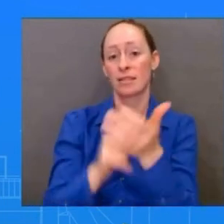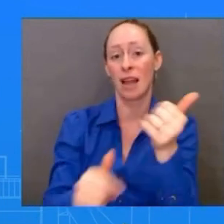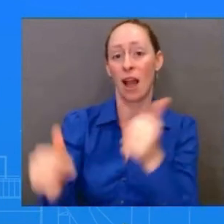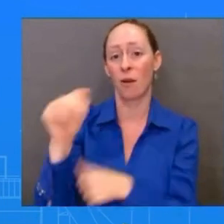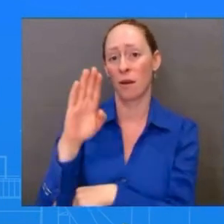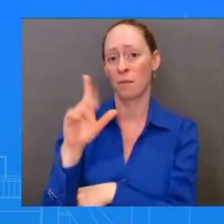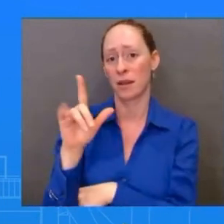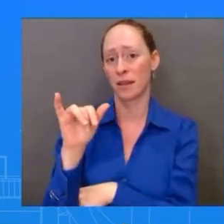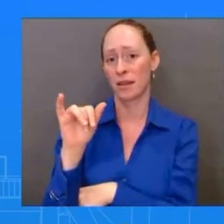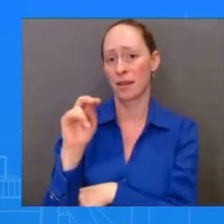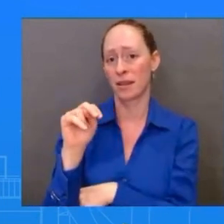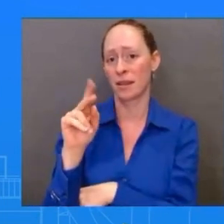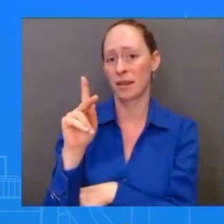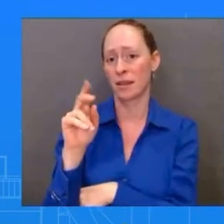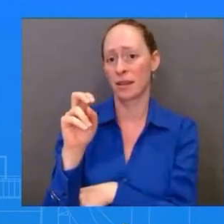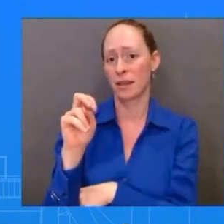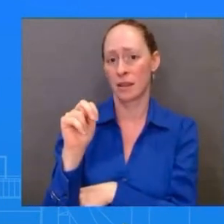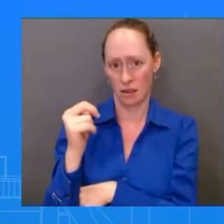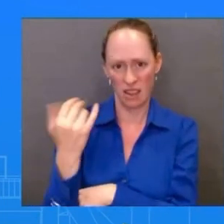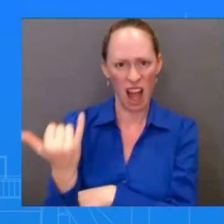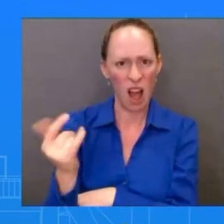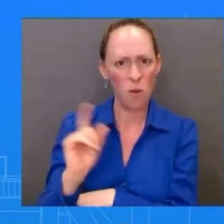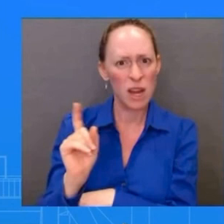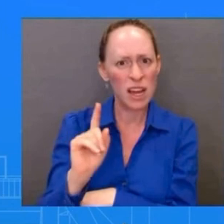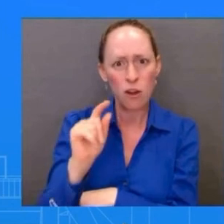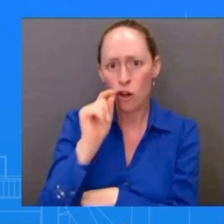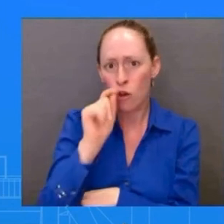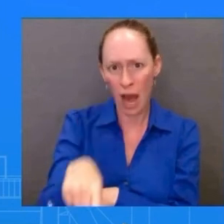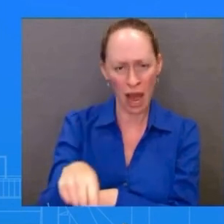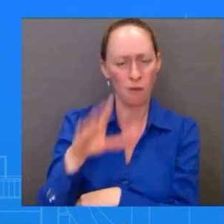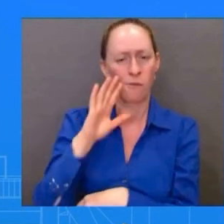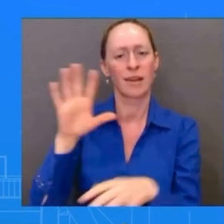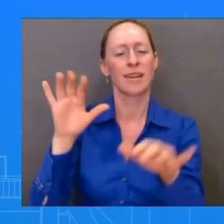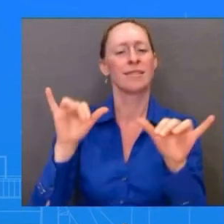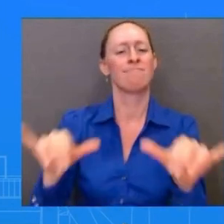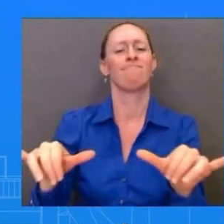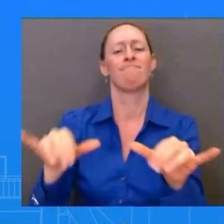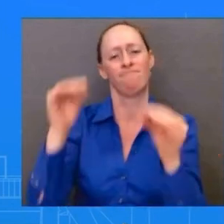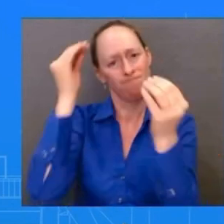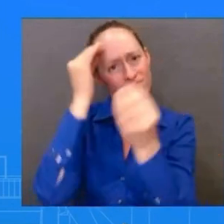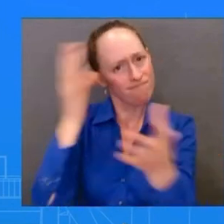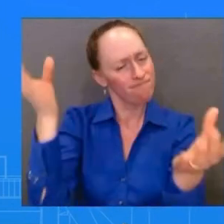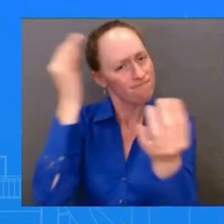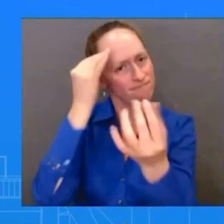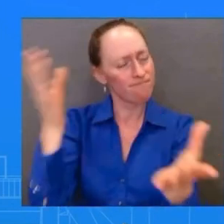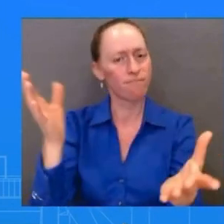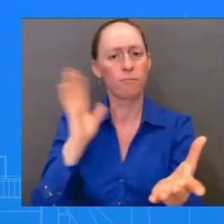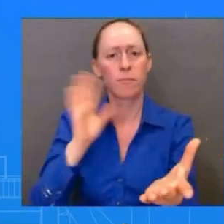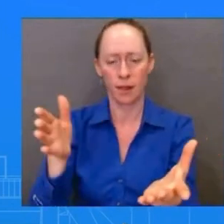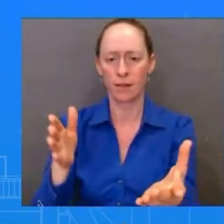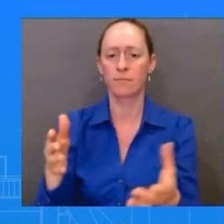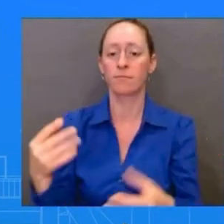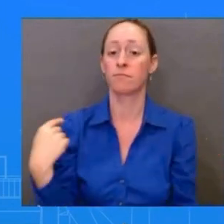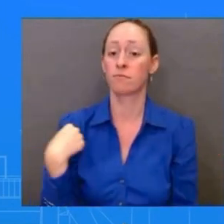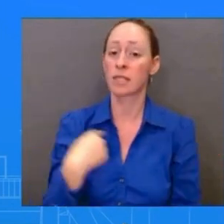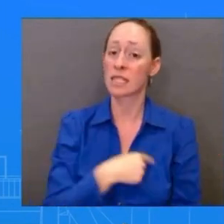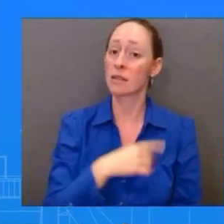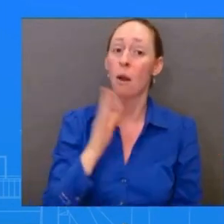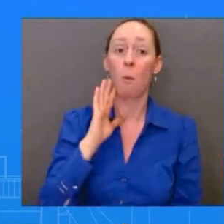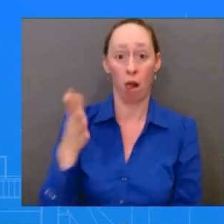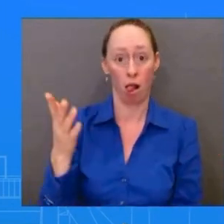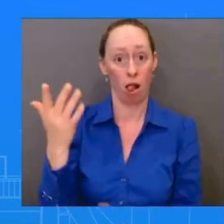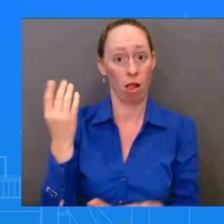a message the United States is sending today by announcing a new security assistance package, which includes more ammunition